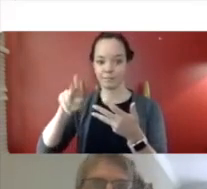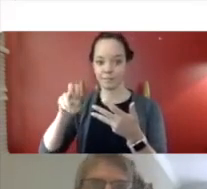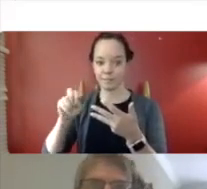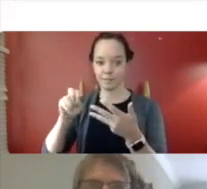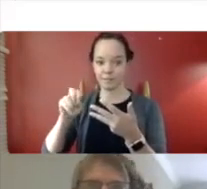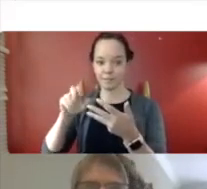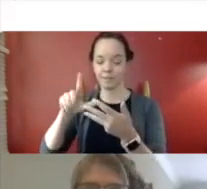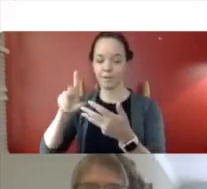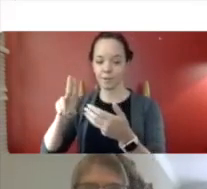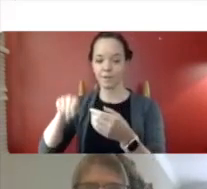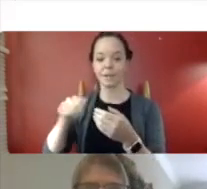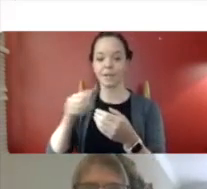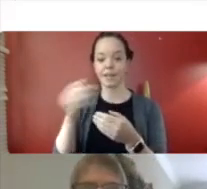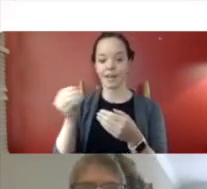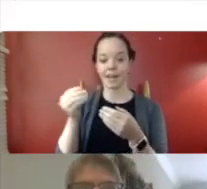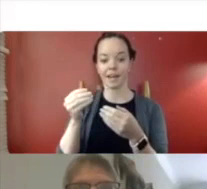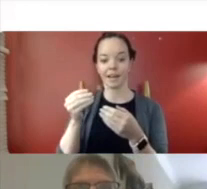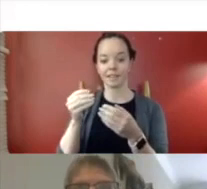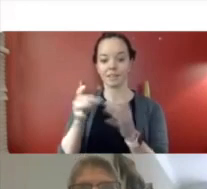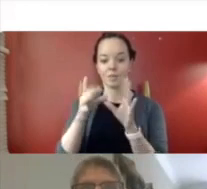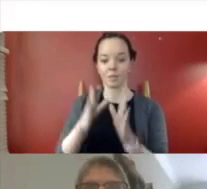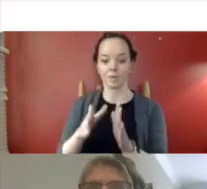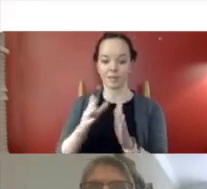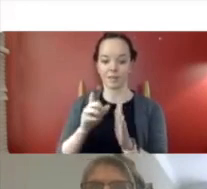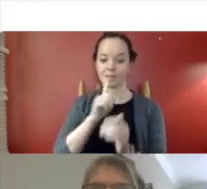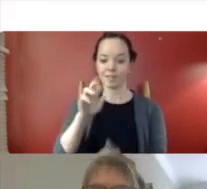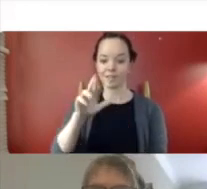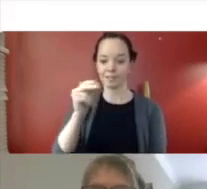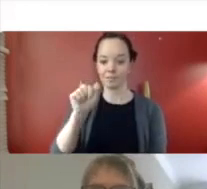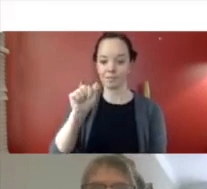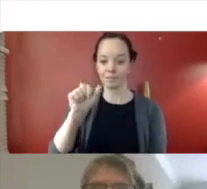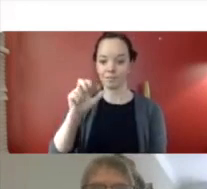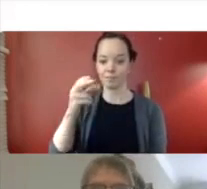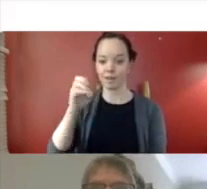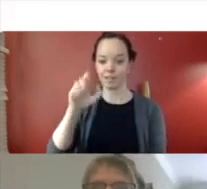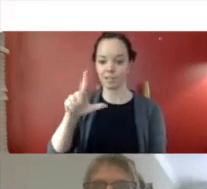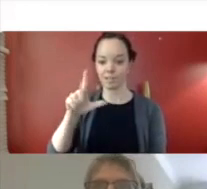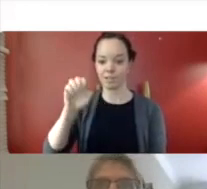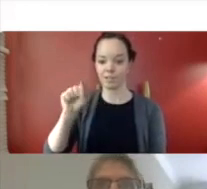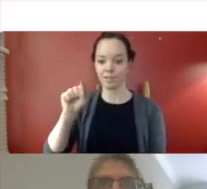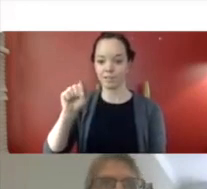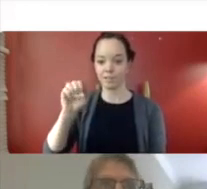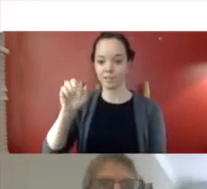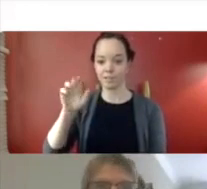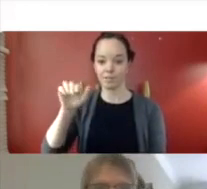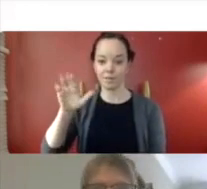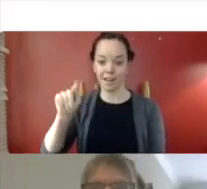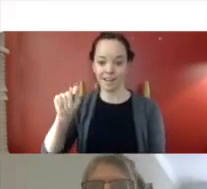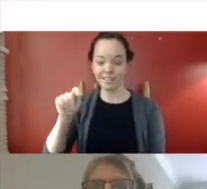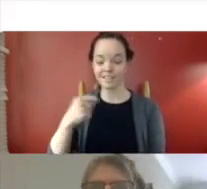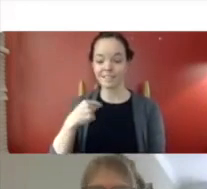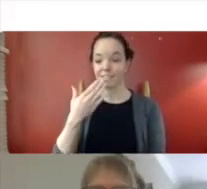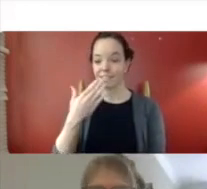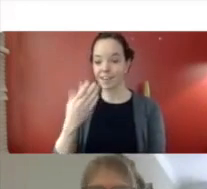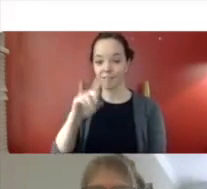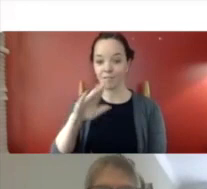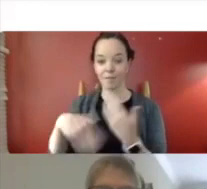is Rachel Farrat. I would like to thank our supporters. We could not put on